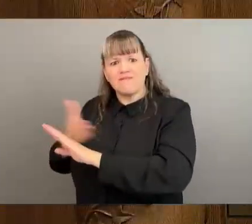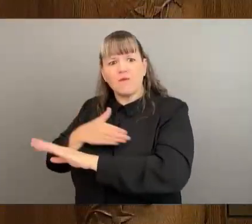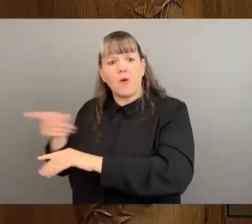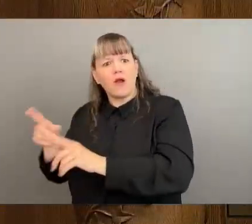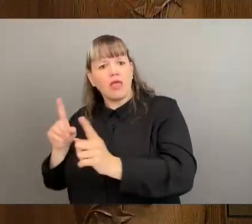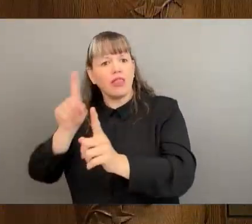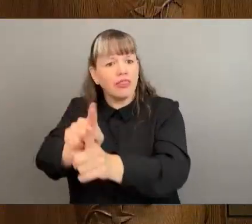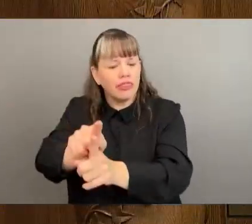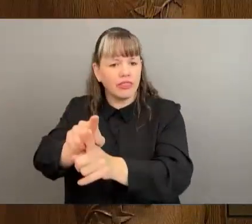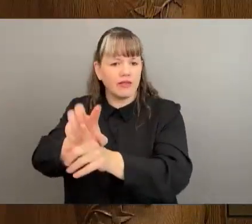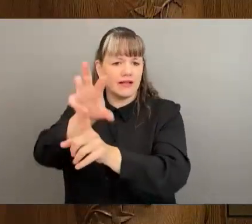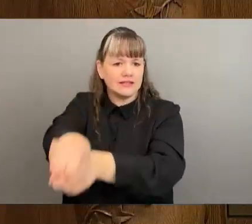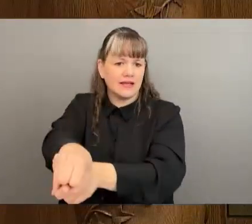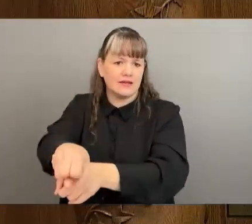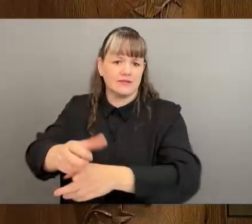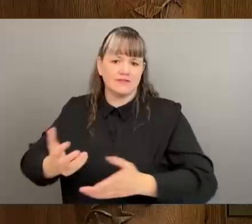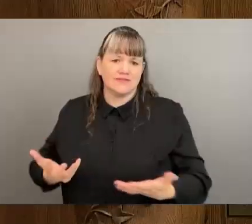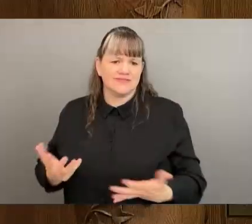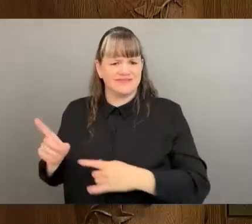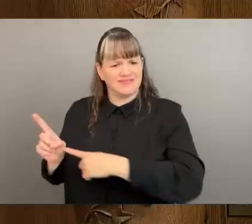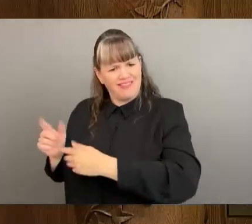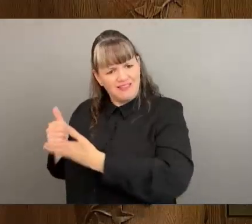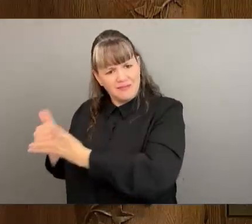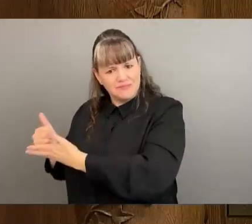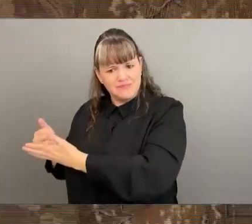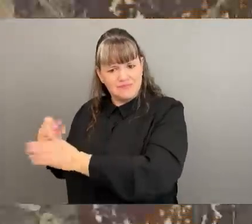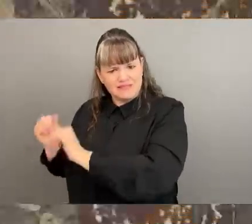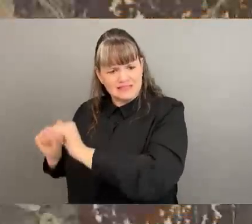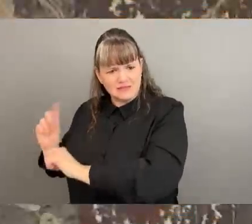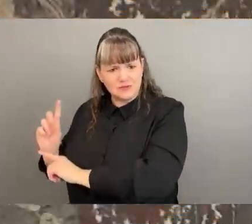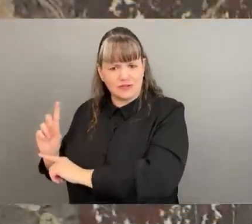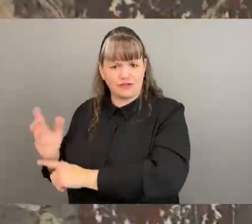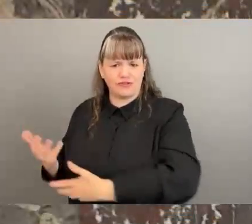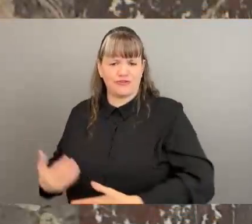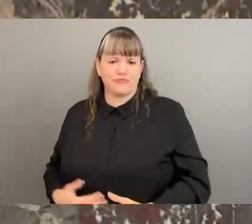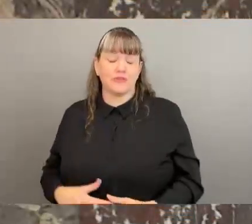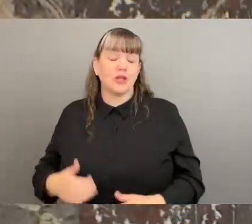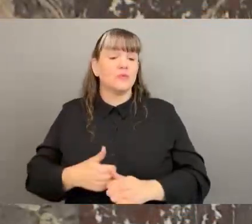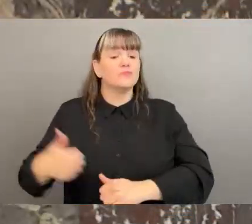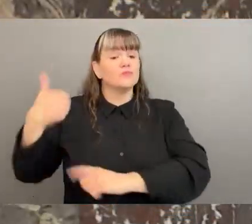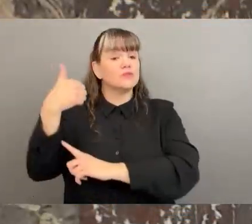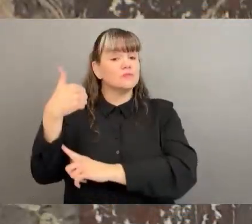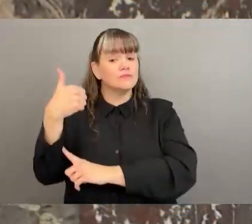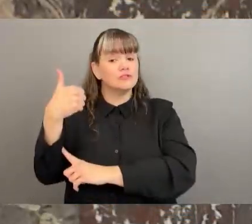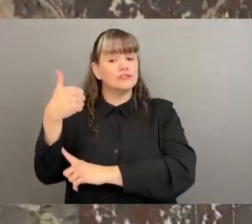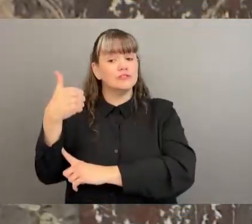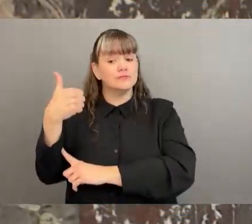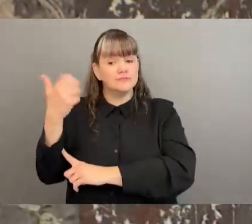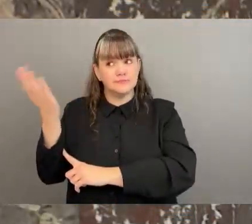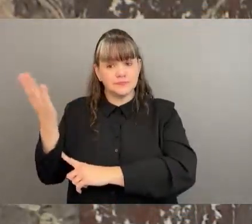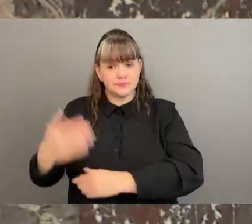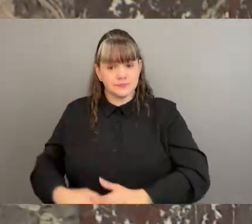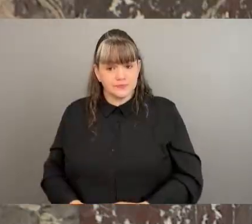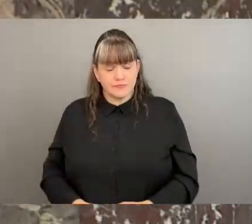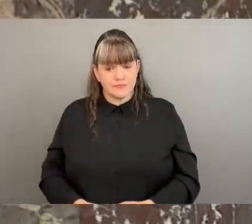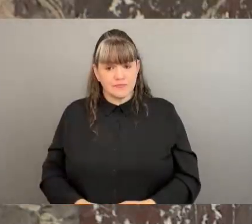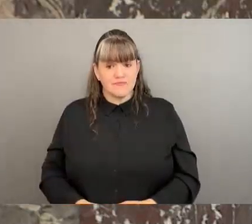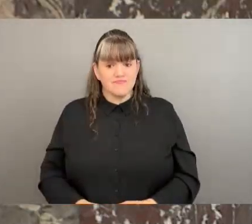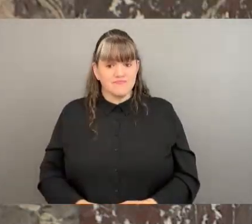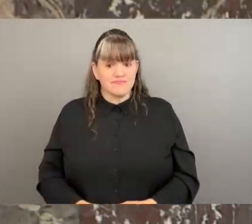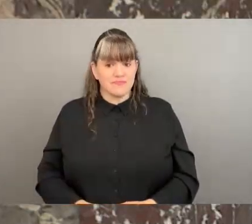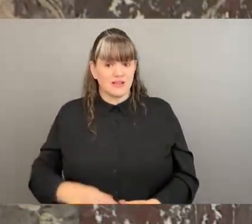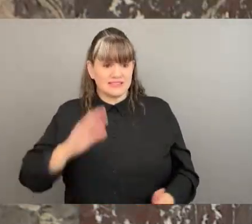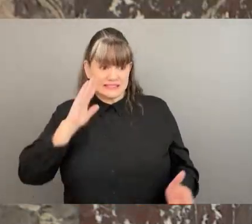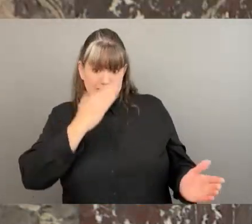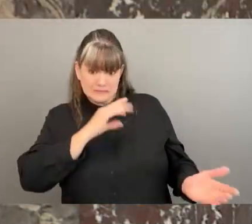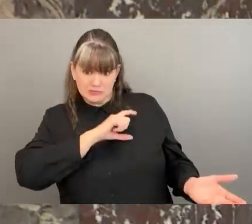Premier. Thank you, Honourable Speaker. My understanding is that when the family called police, this individual was in fact arrested.